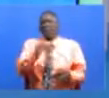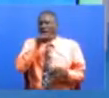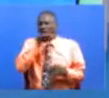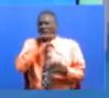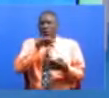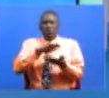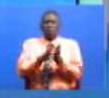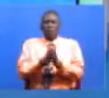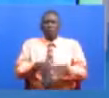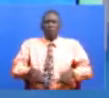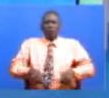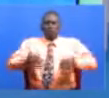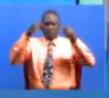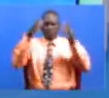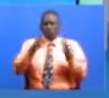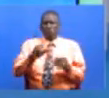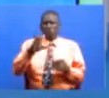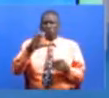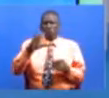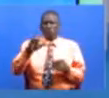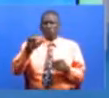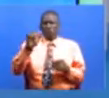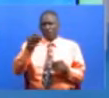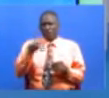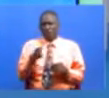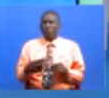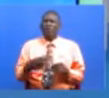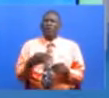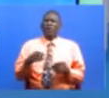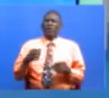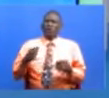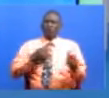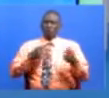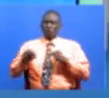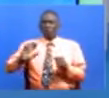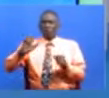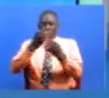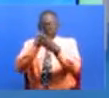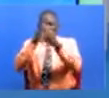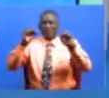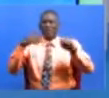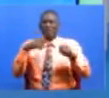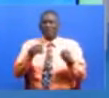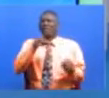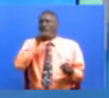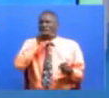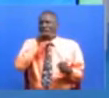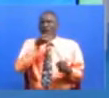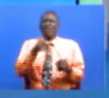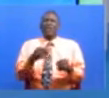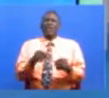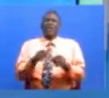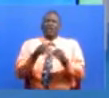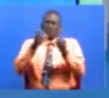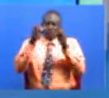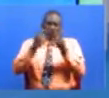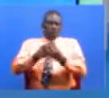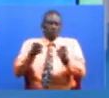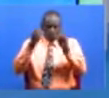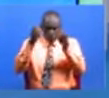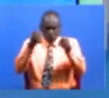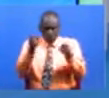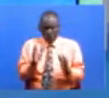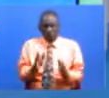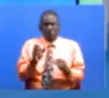bid. Kagame says Raila is no stranger to the workings of the AU Commission, having served as the Commission's special rapporteur